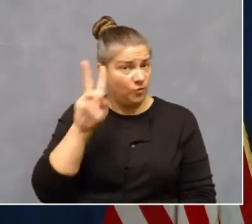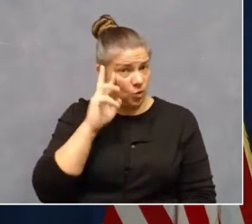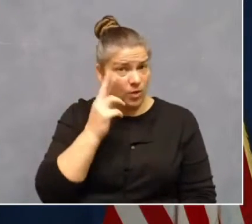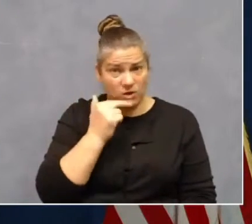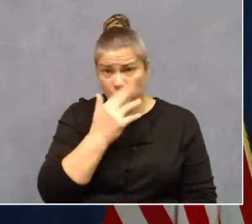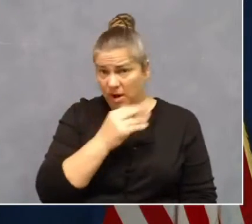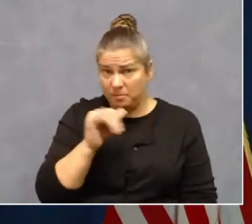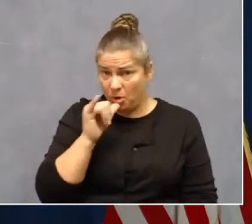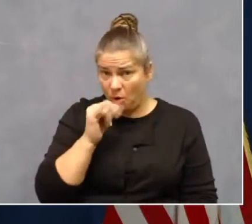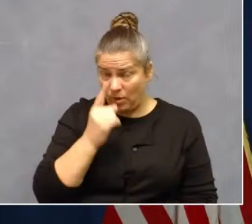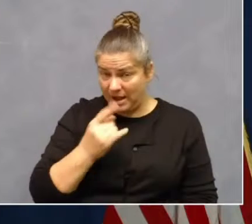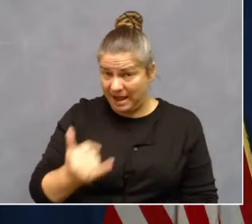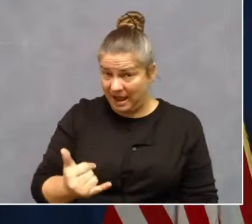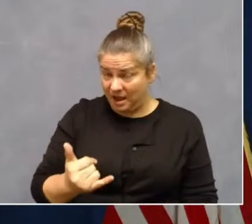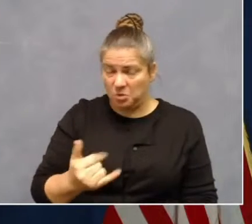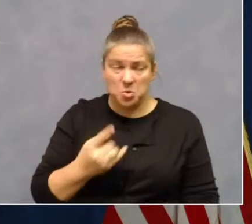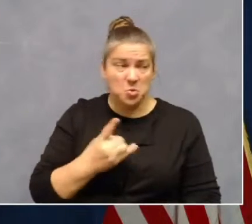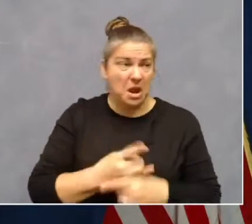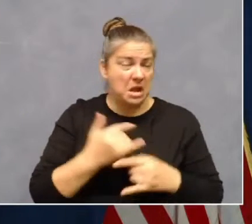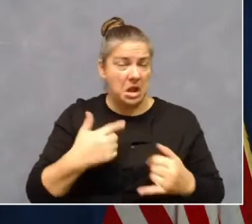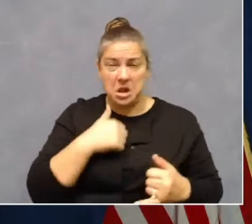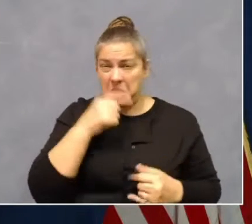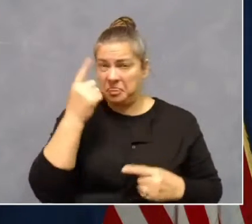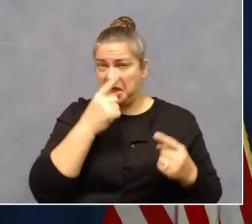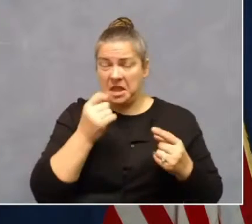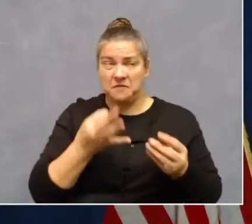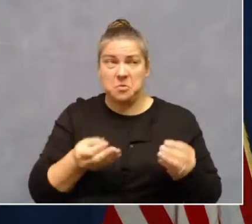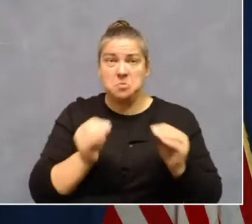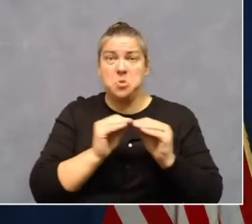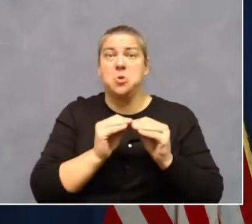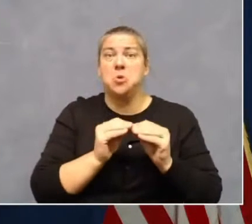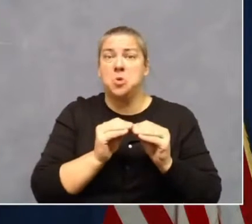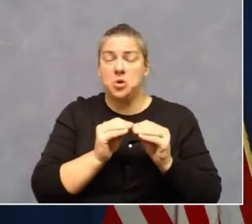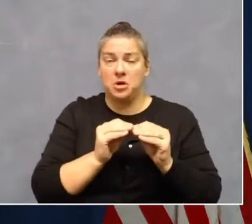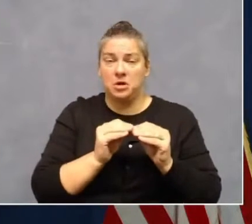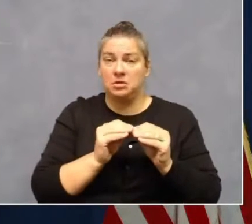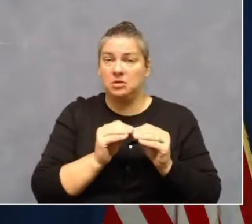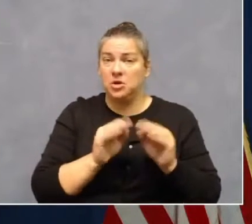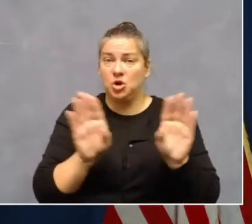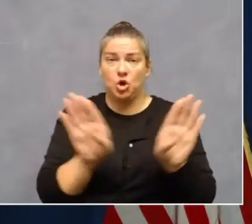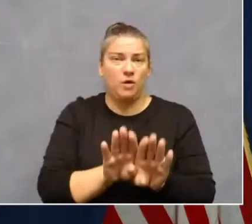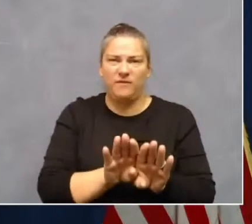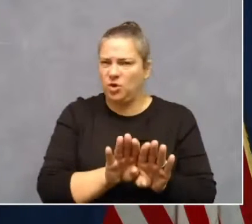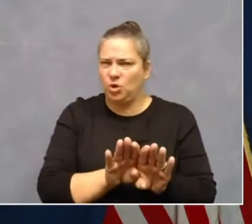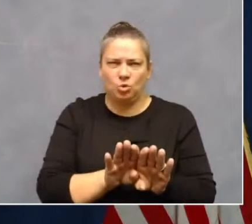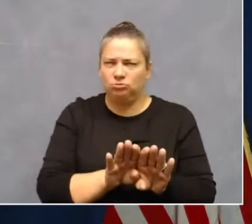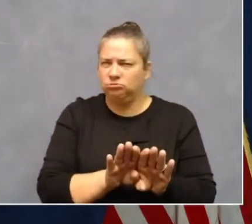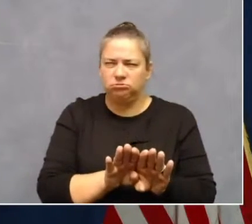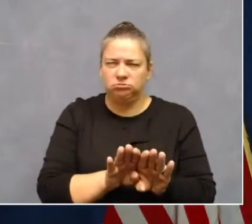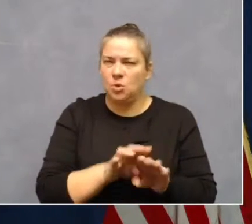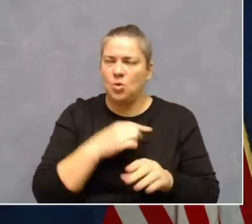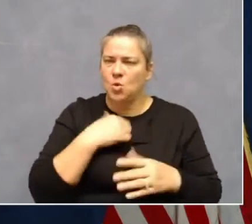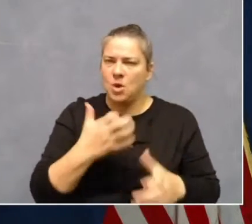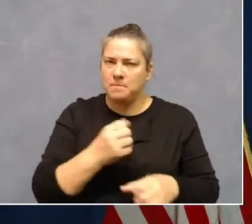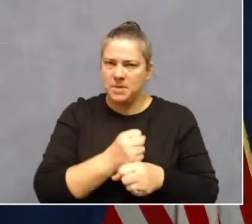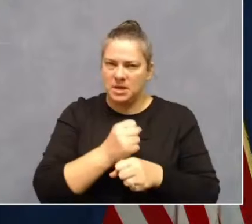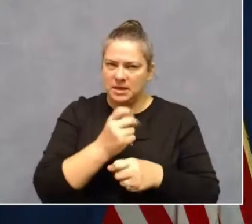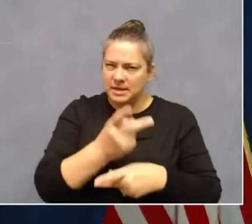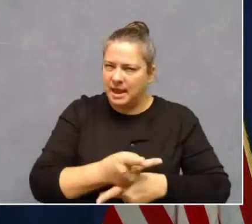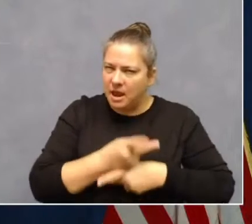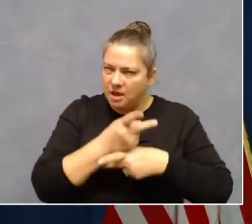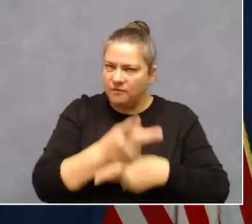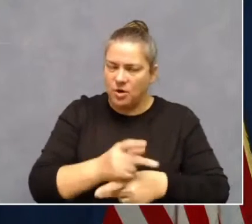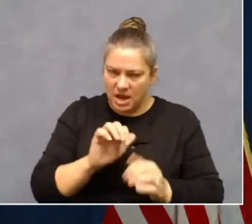now, we're not considering a broader curfew than that. We want to be surgical in how we approach